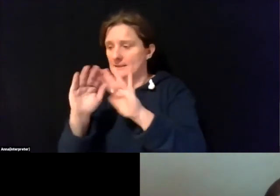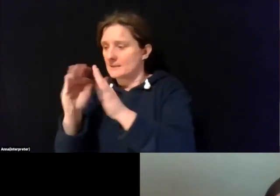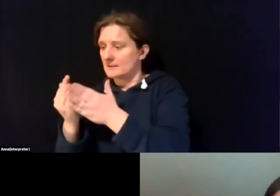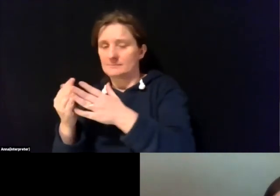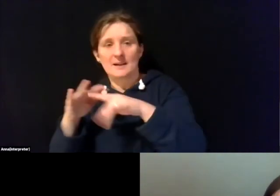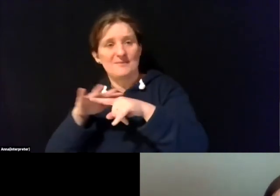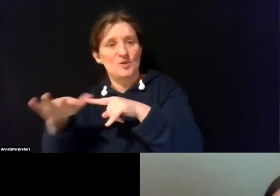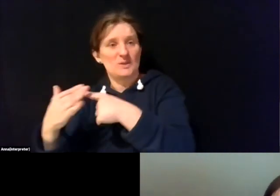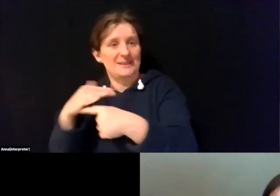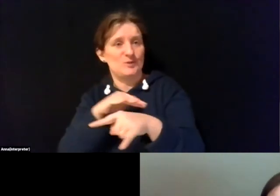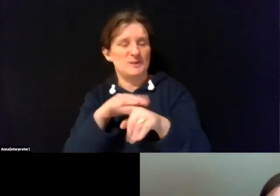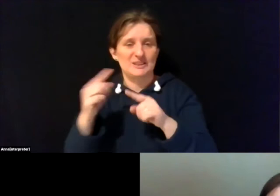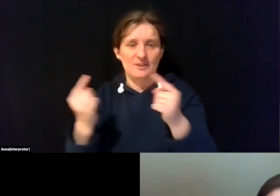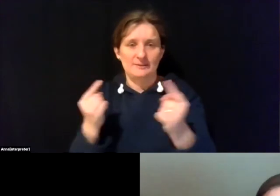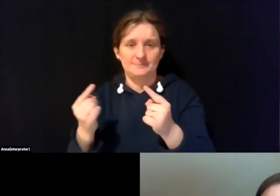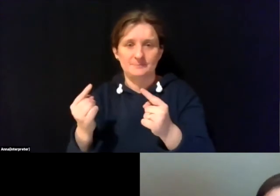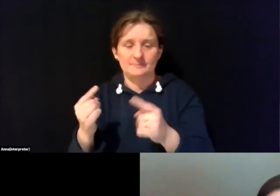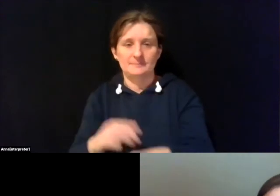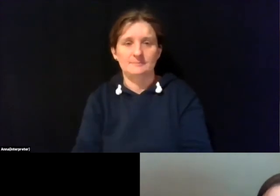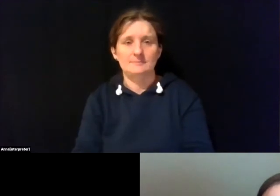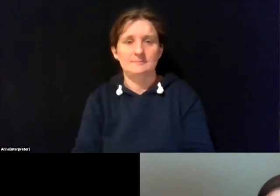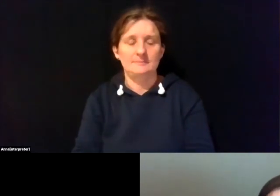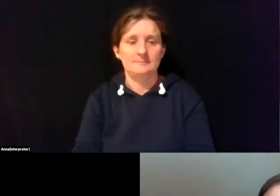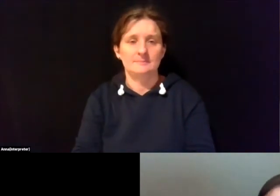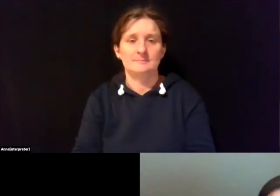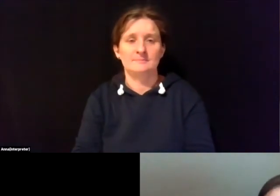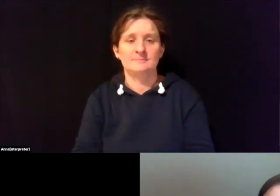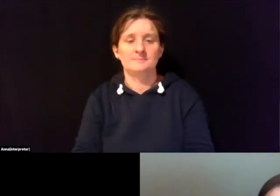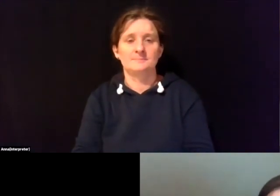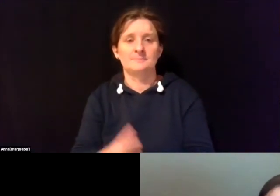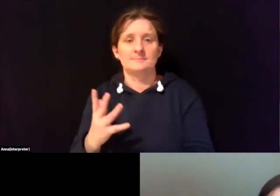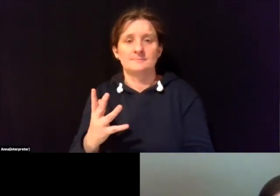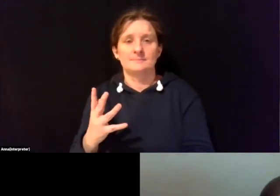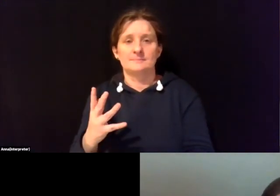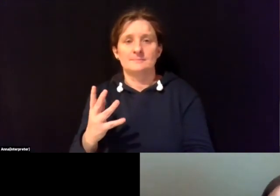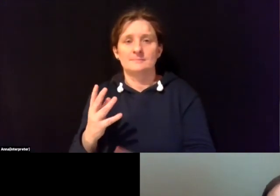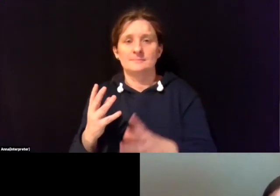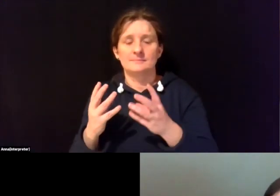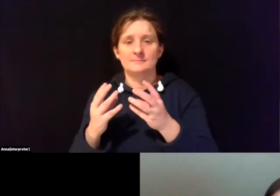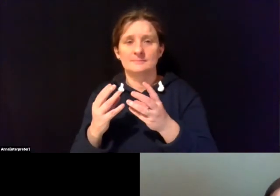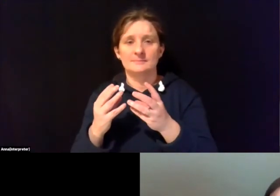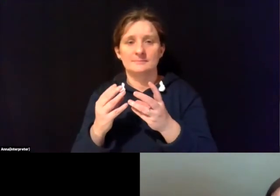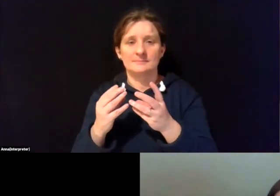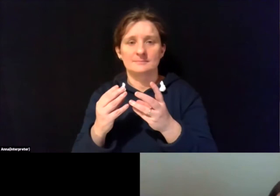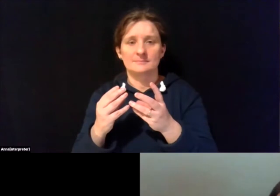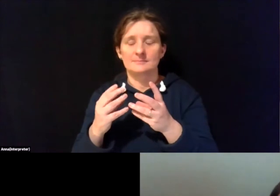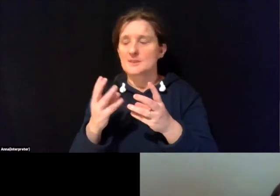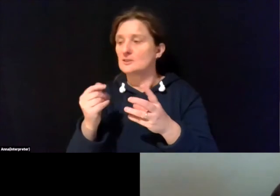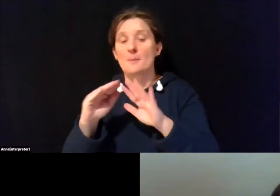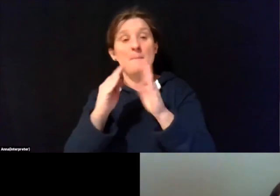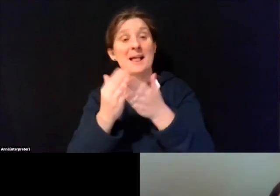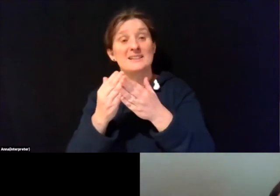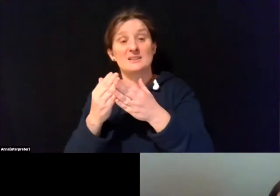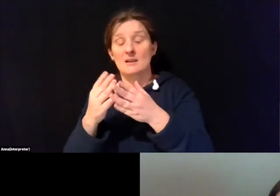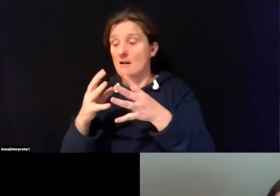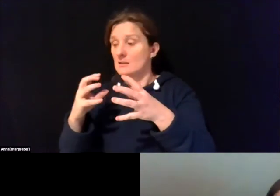planets where we see planets arriving late or early for their transits because they're pulled by the other planets, which is